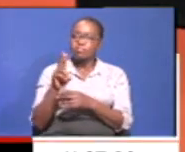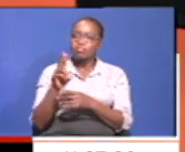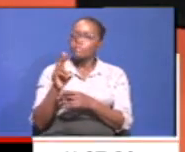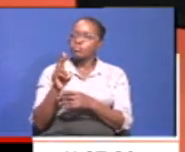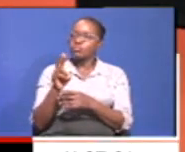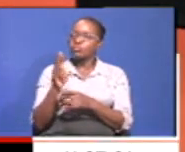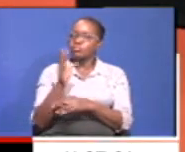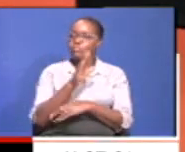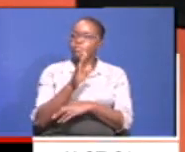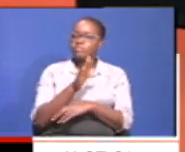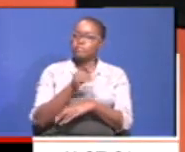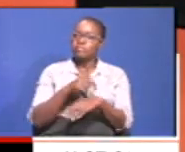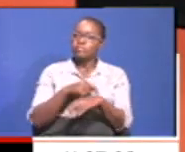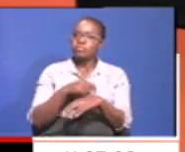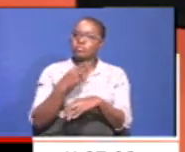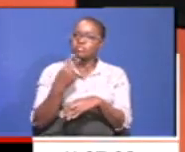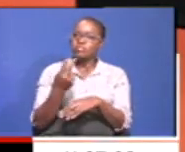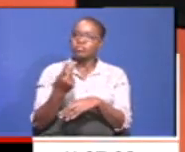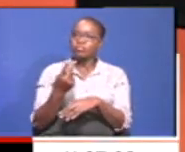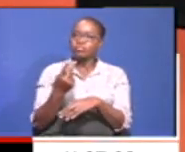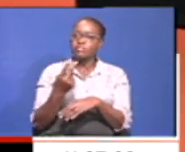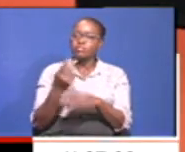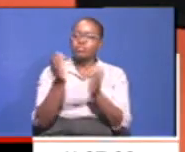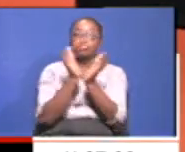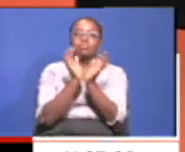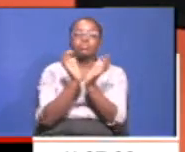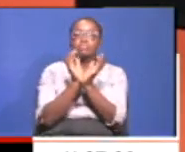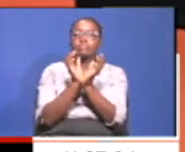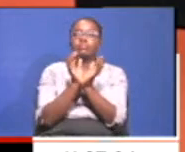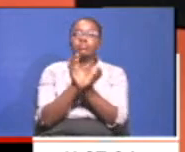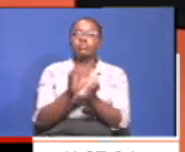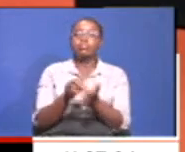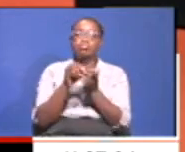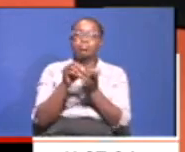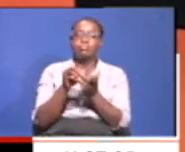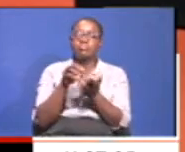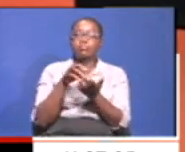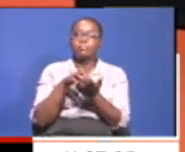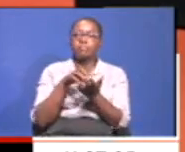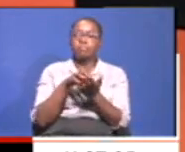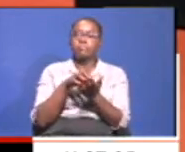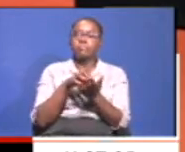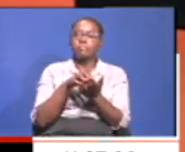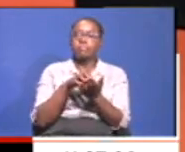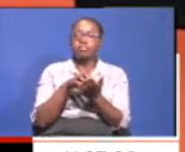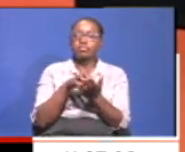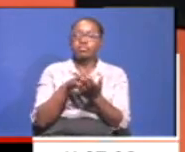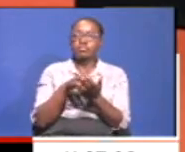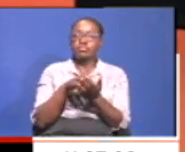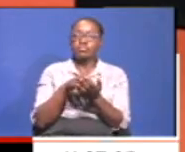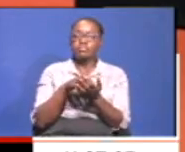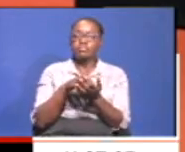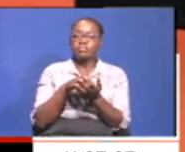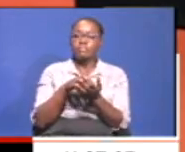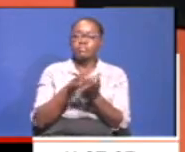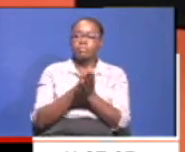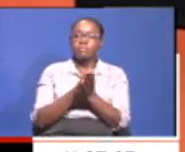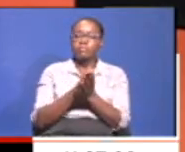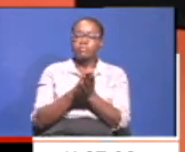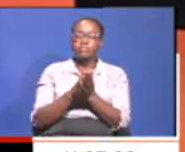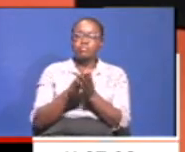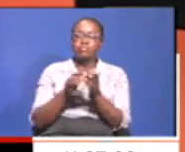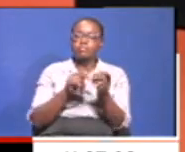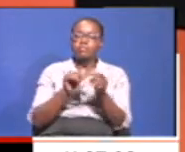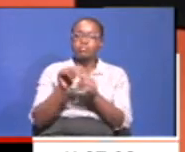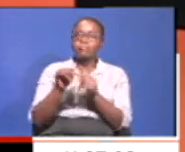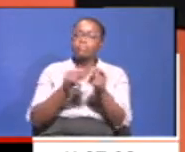2 p.m. it's going to be the Kasarani Super Special stage before they drive down to Naivasha, and